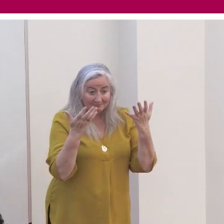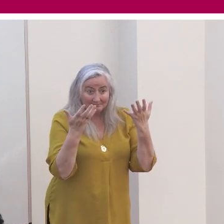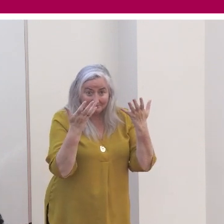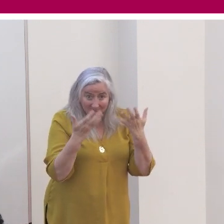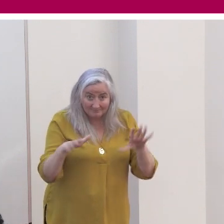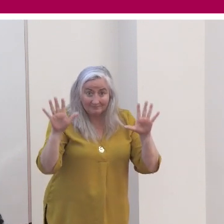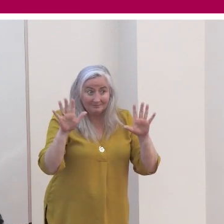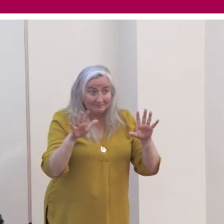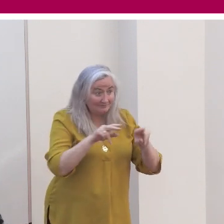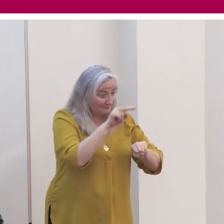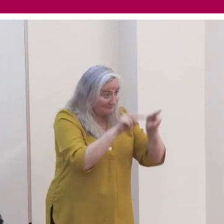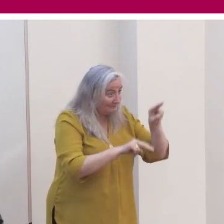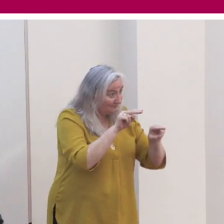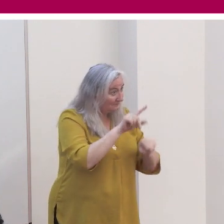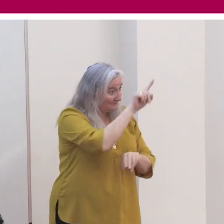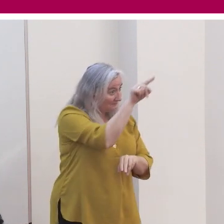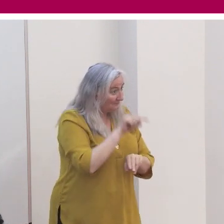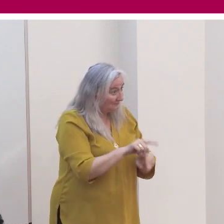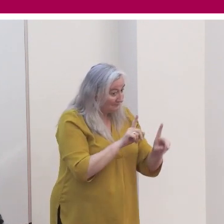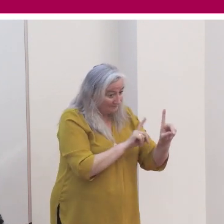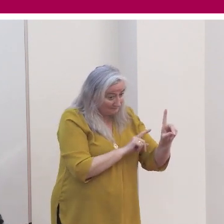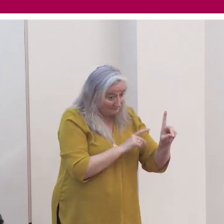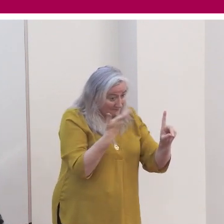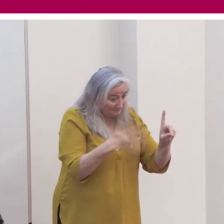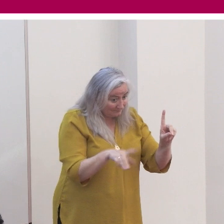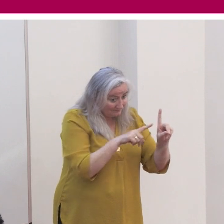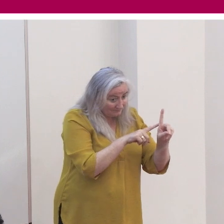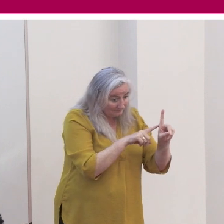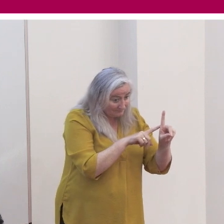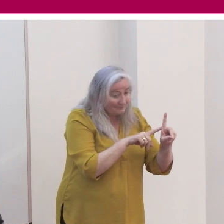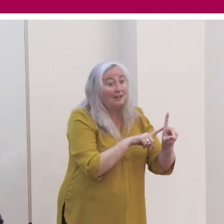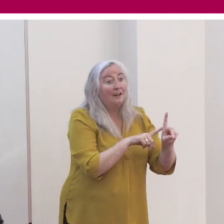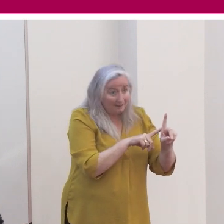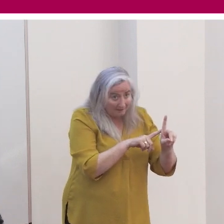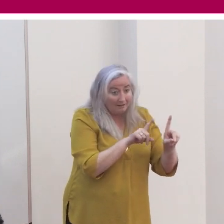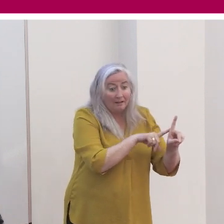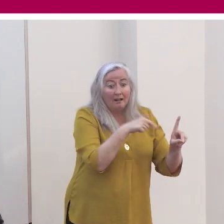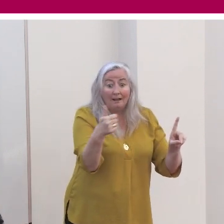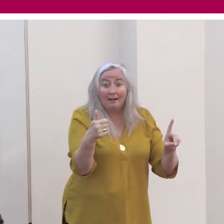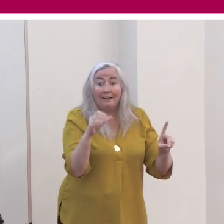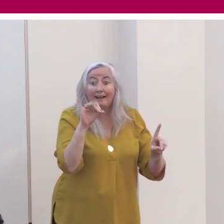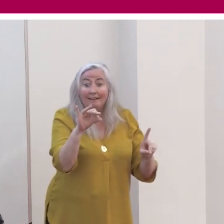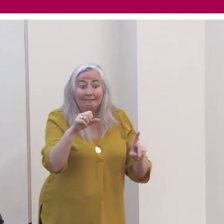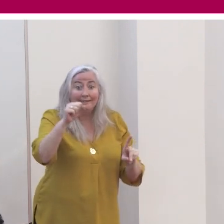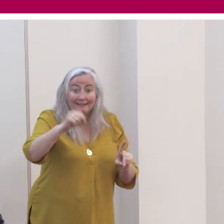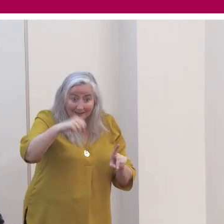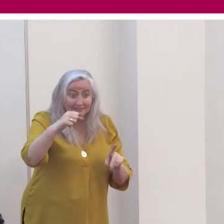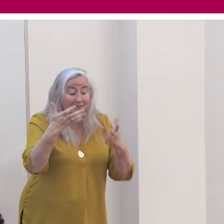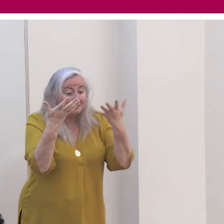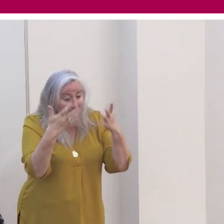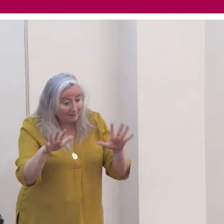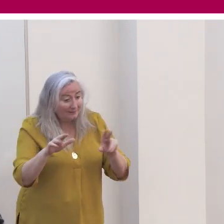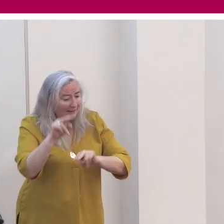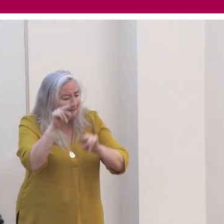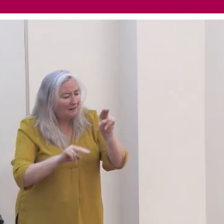it focused on one or even multiple of these three aspects. So